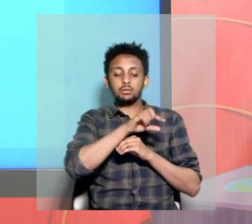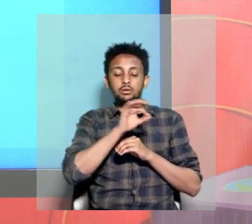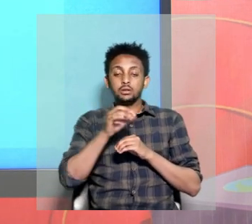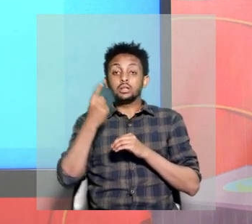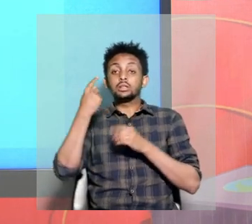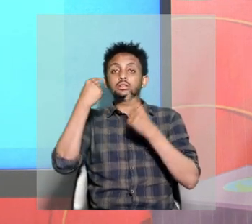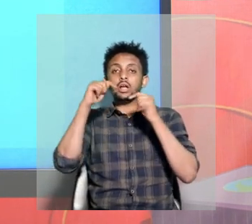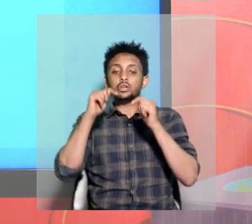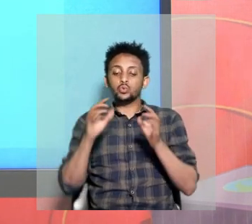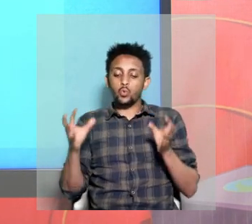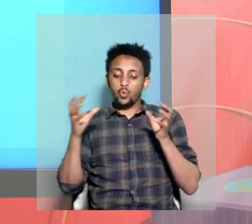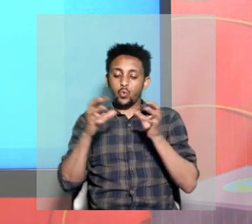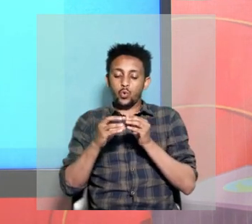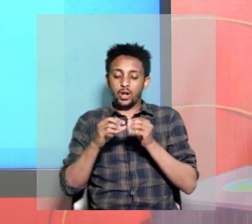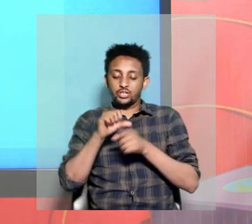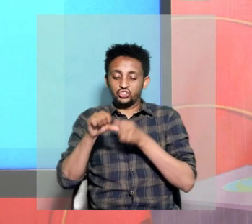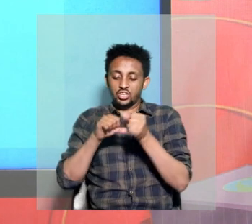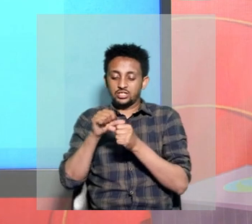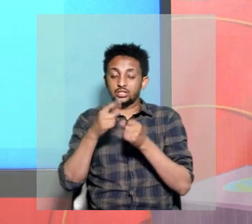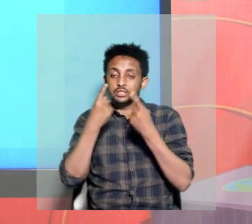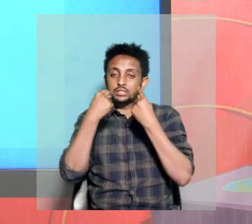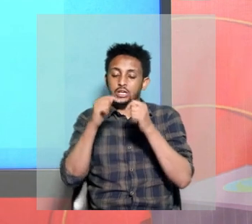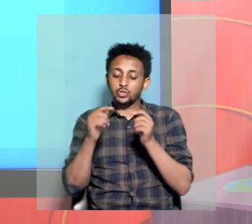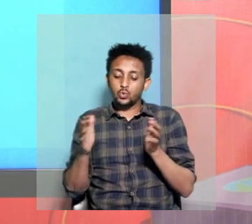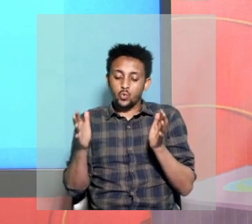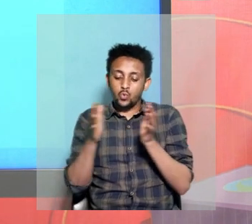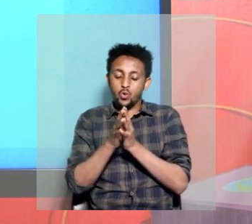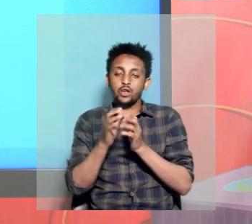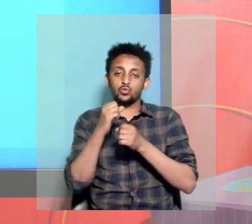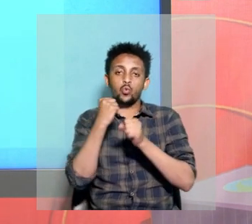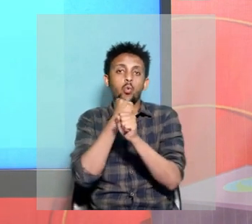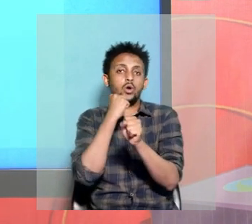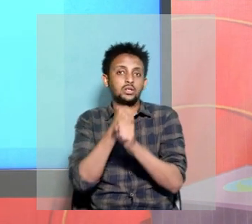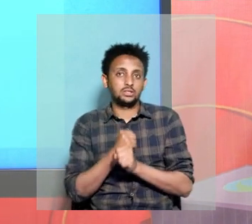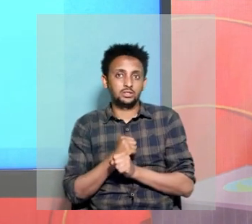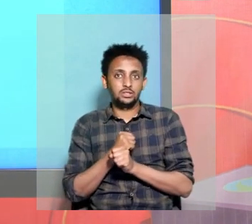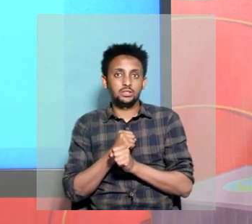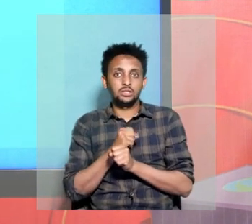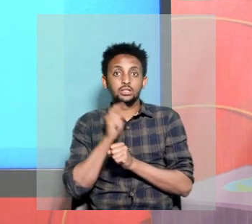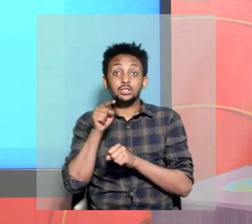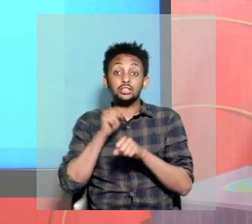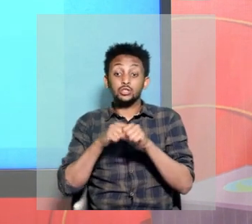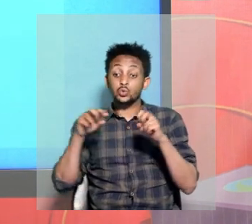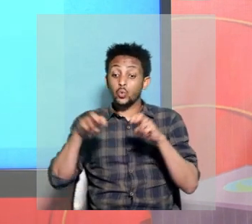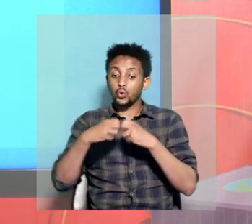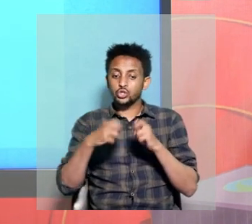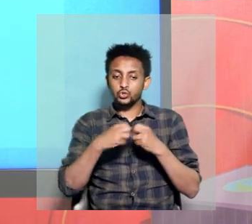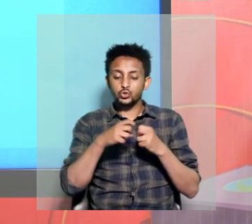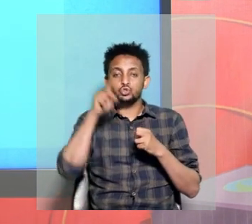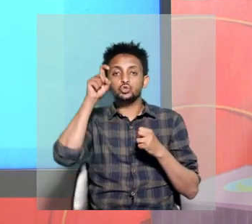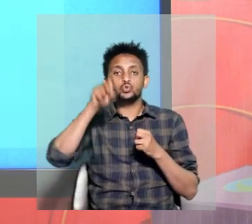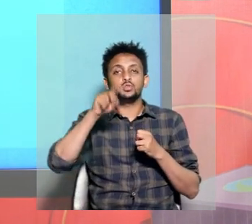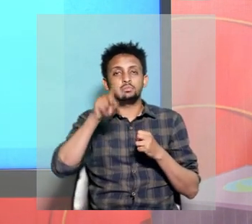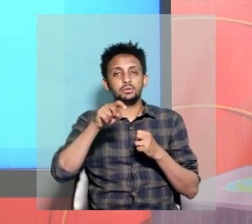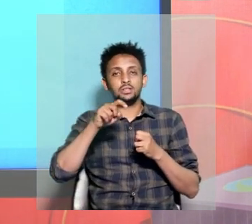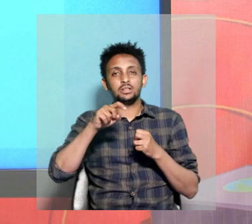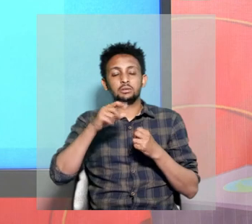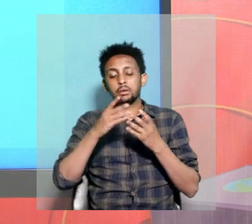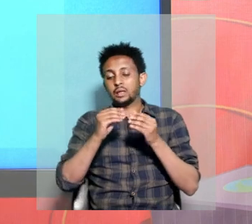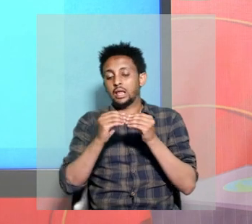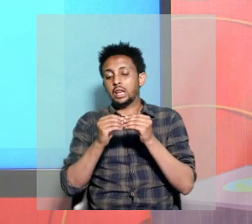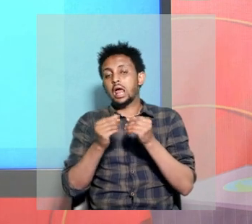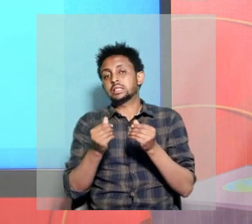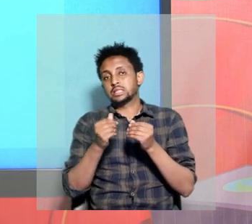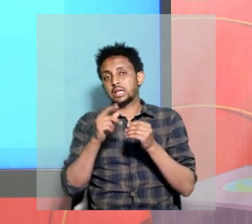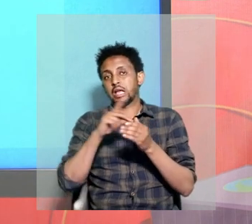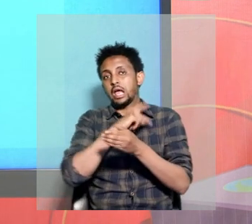are trying to collide with each other, then they are trying to collide with the wall, okay? During that collision, the collision should be perfectly elastic so